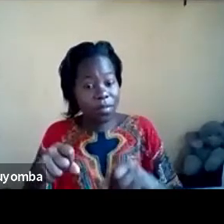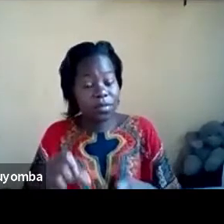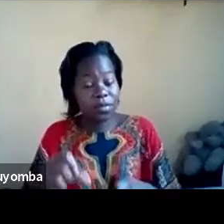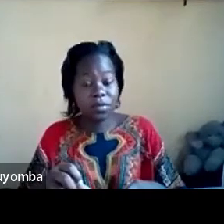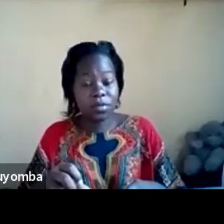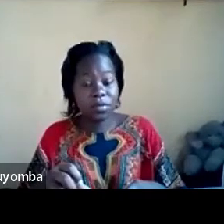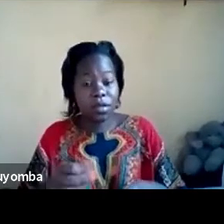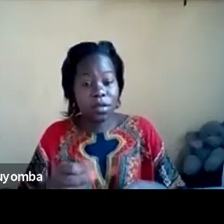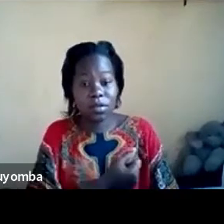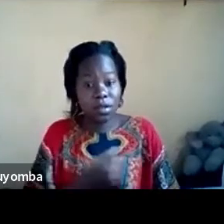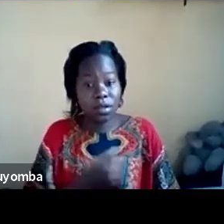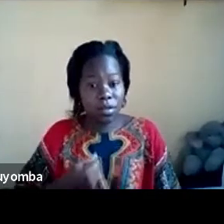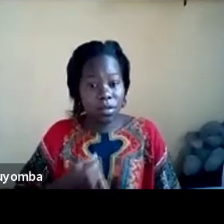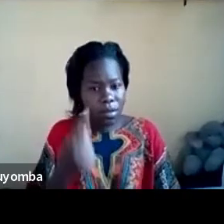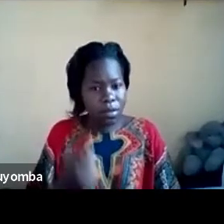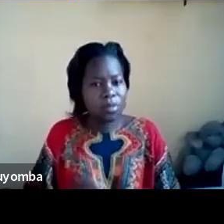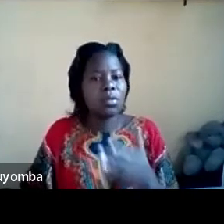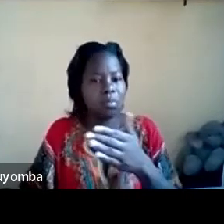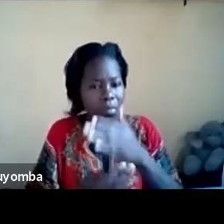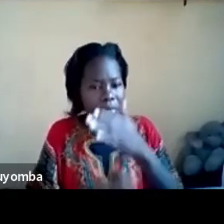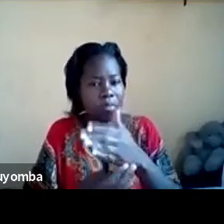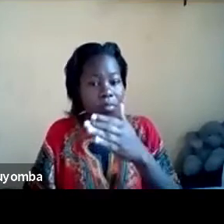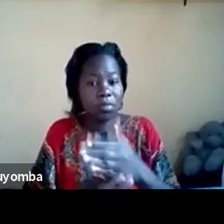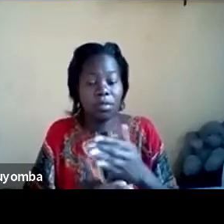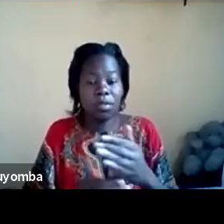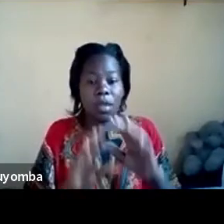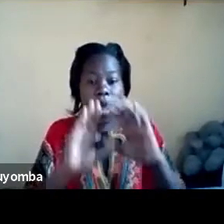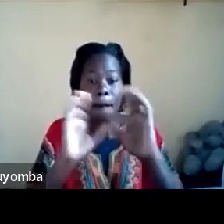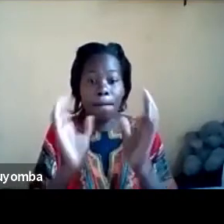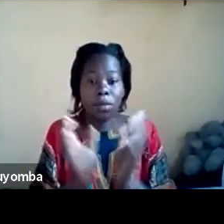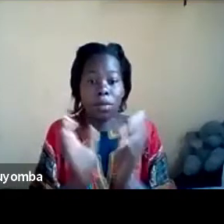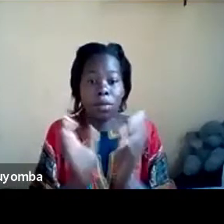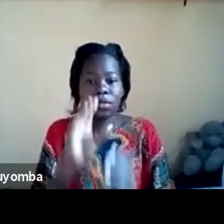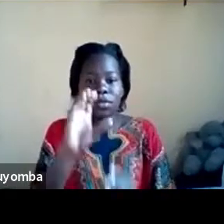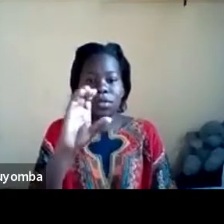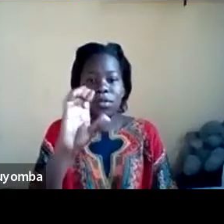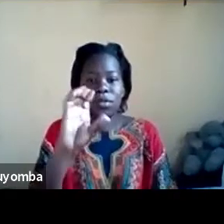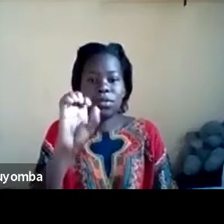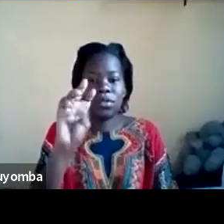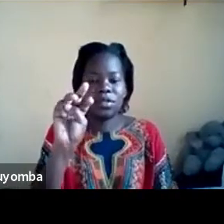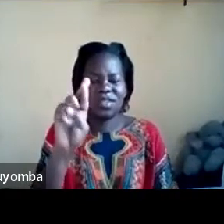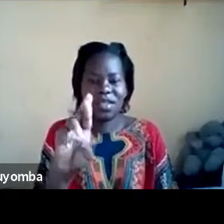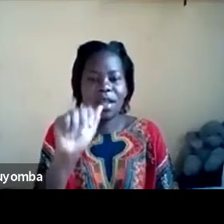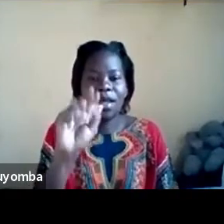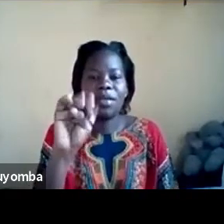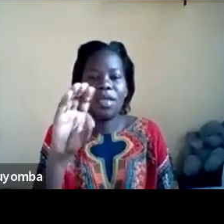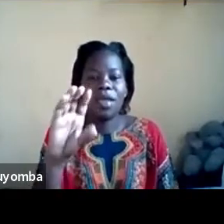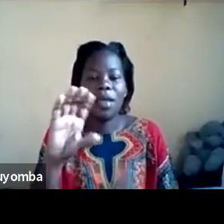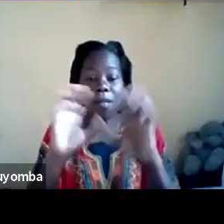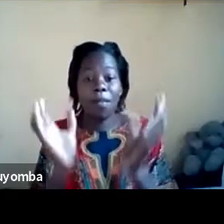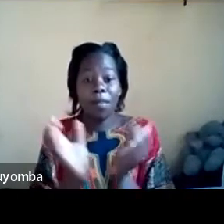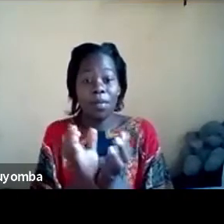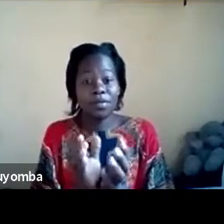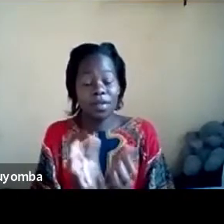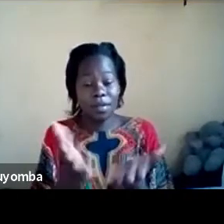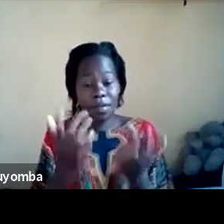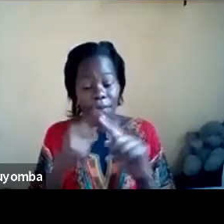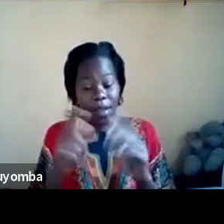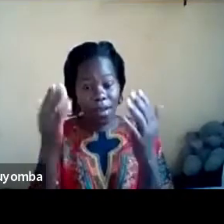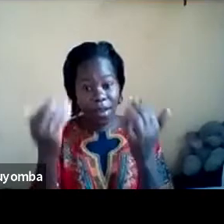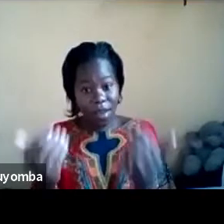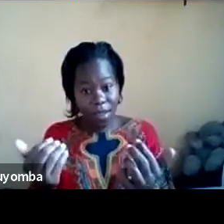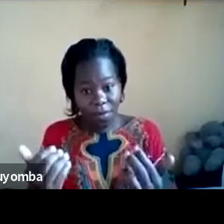so much in these ceramic pots, for instance. And now I've reached a point, whichever building I go